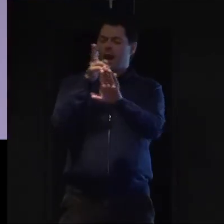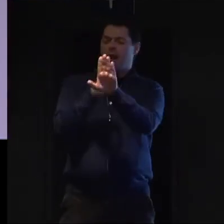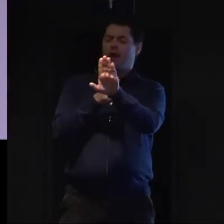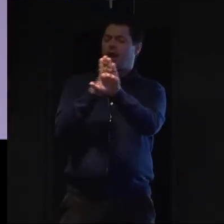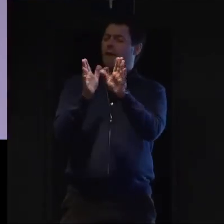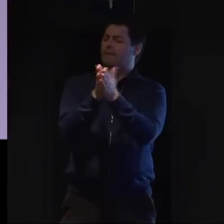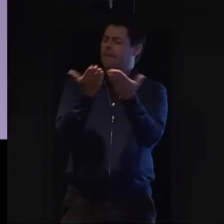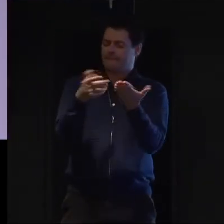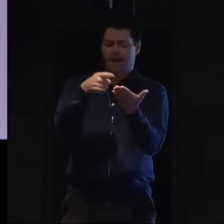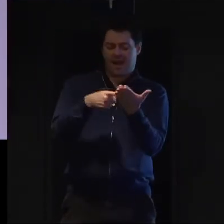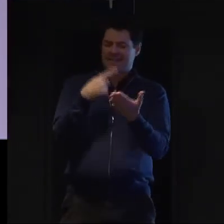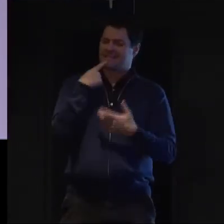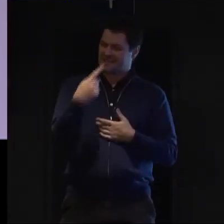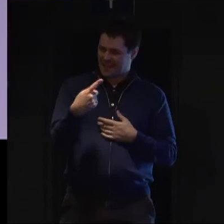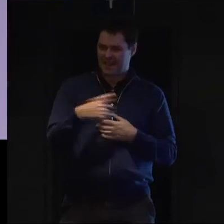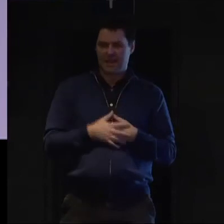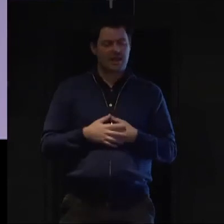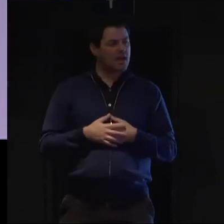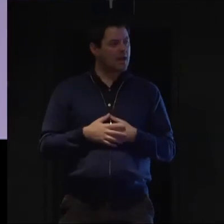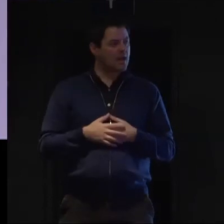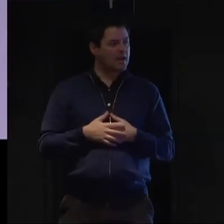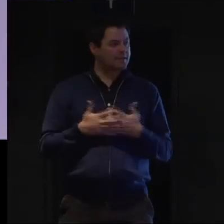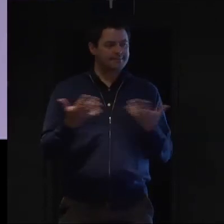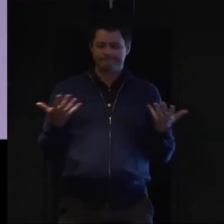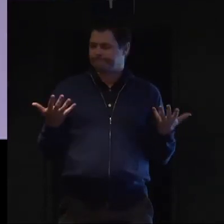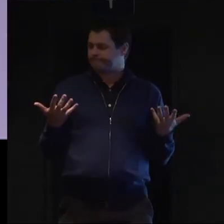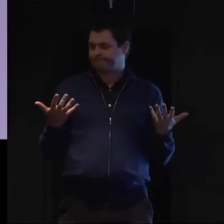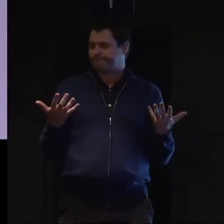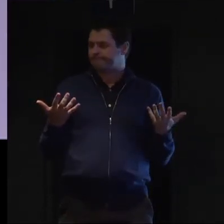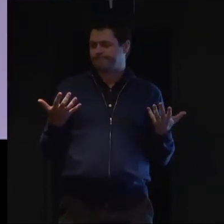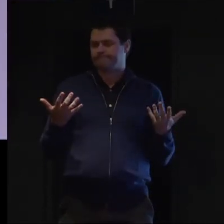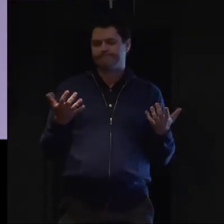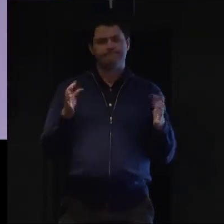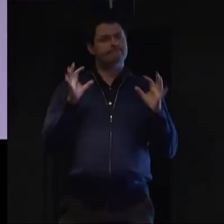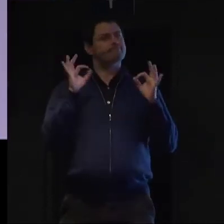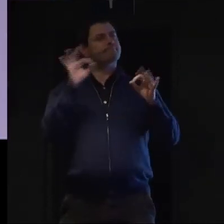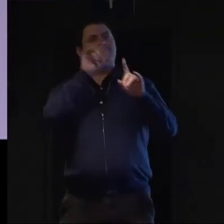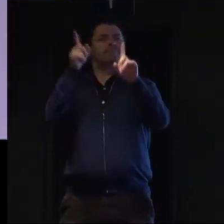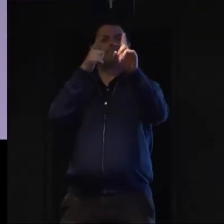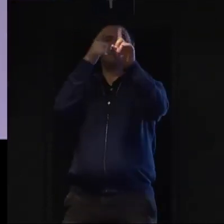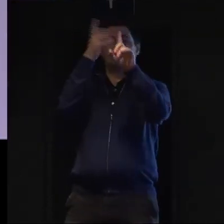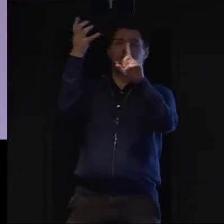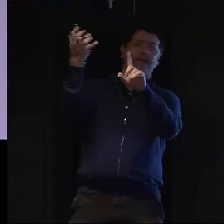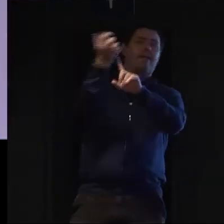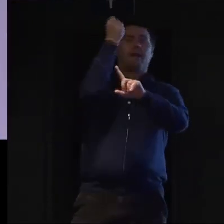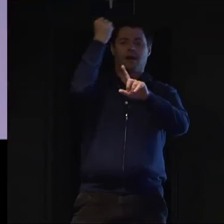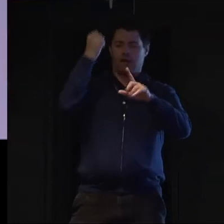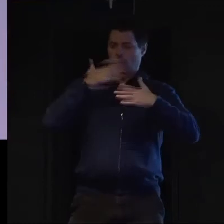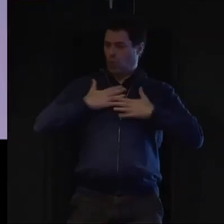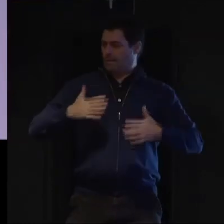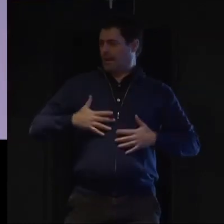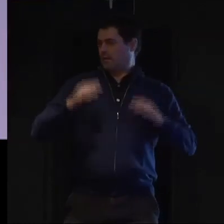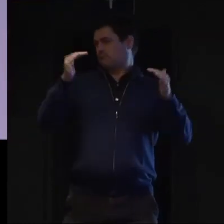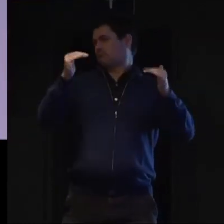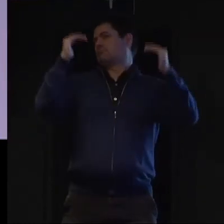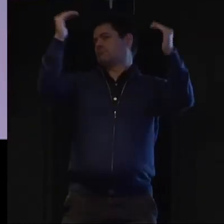commenting on the remote prospects that we can ever reach the zenith of human achievement, said, "You